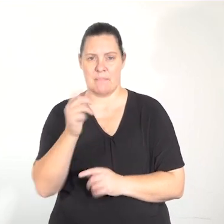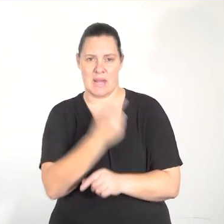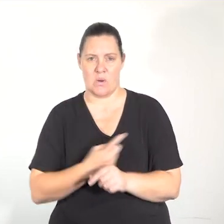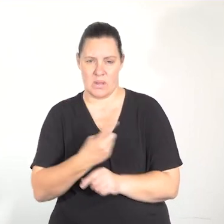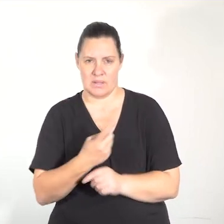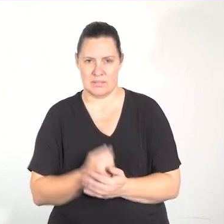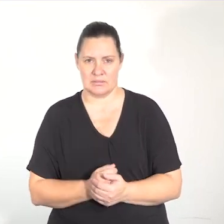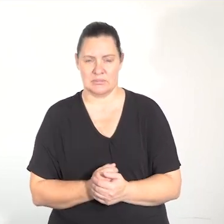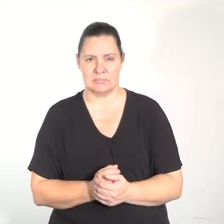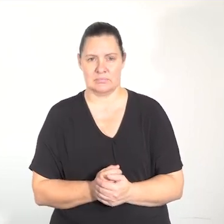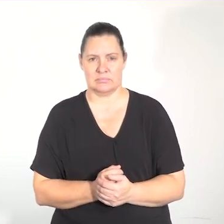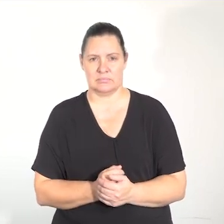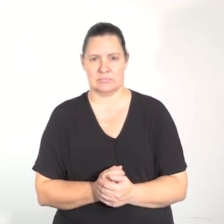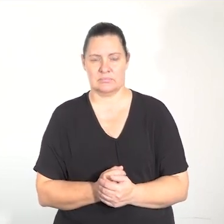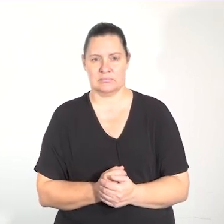kilometers per hour.